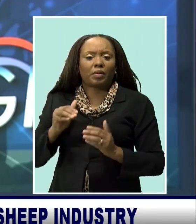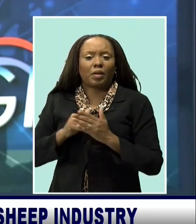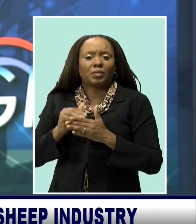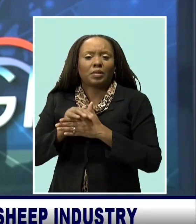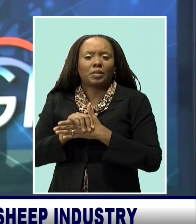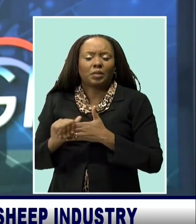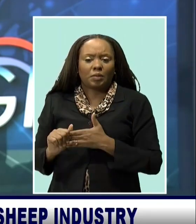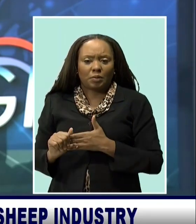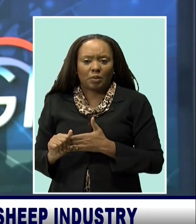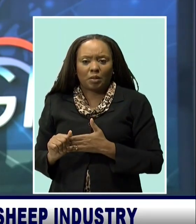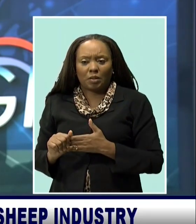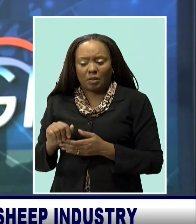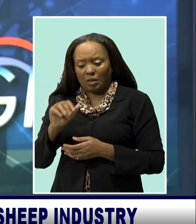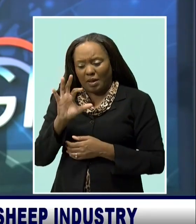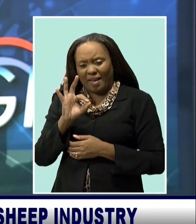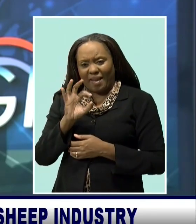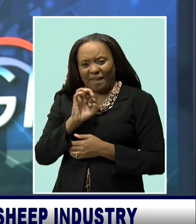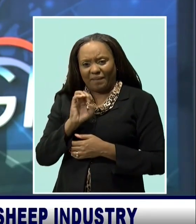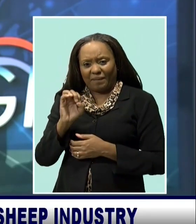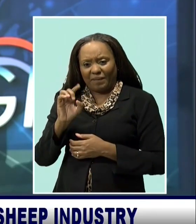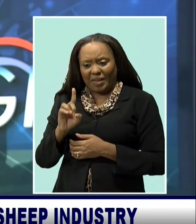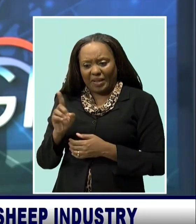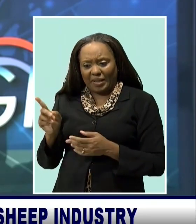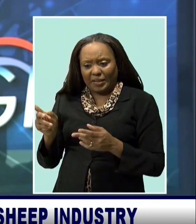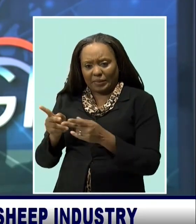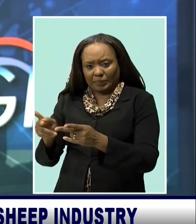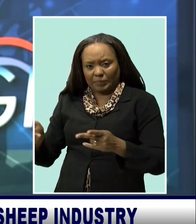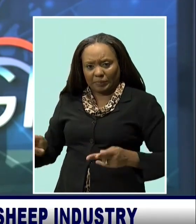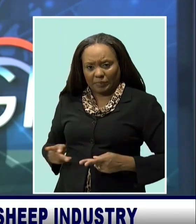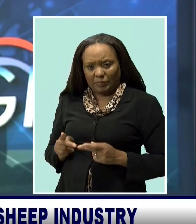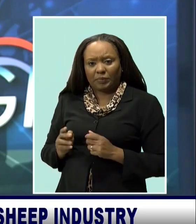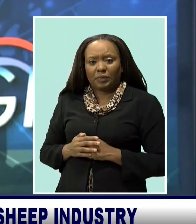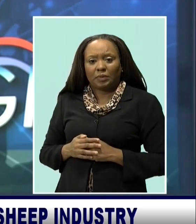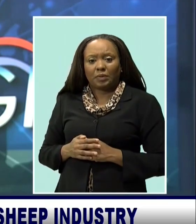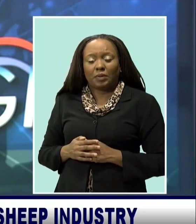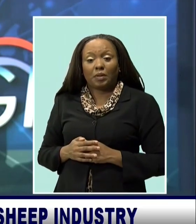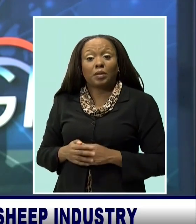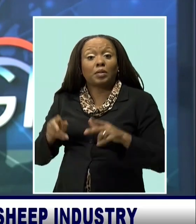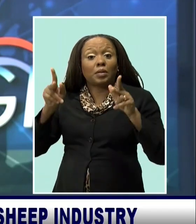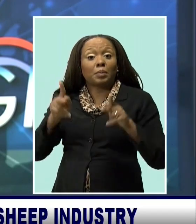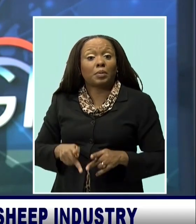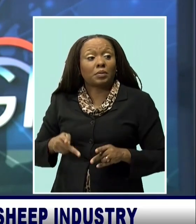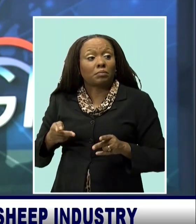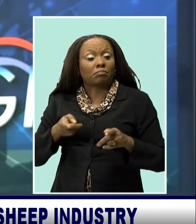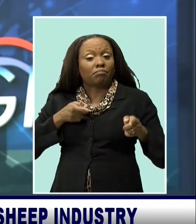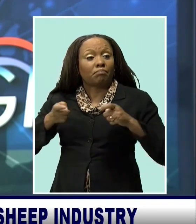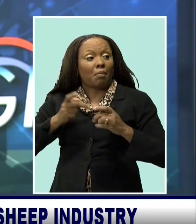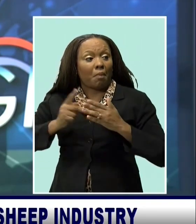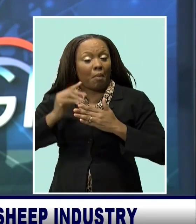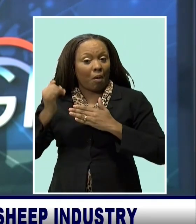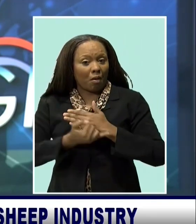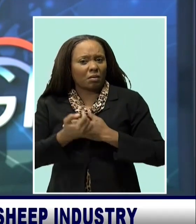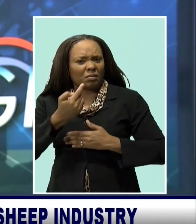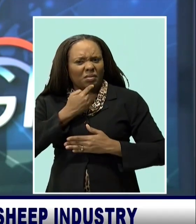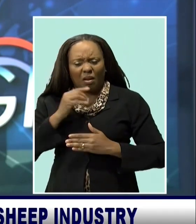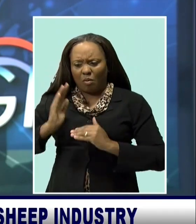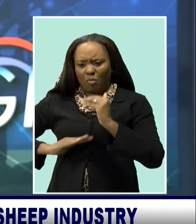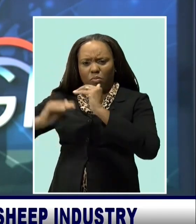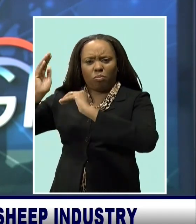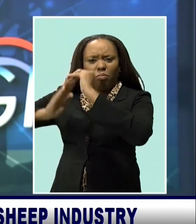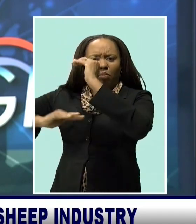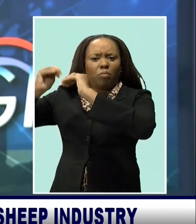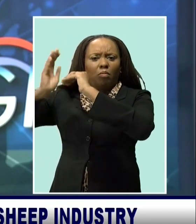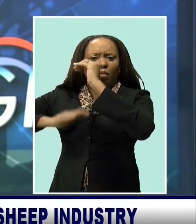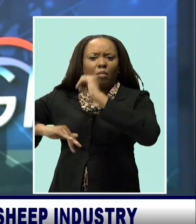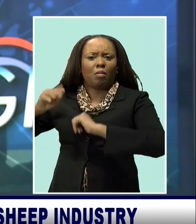Consultant with the ministry, Dr. Leroy McLean, who is spearheading the project, told CBC News the facility being constructed at the Animal